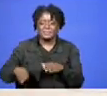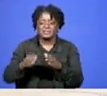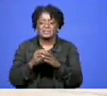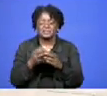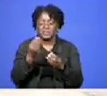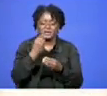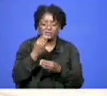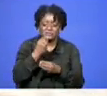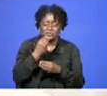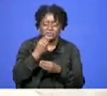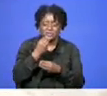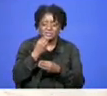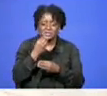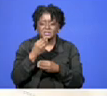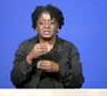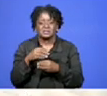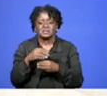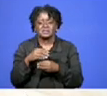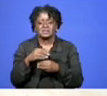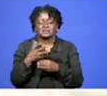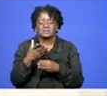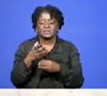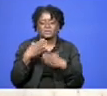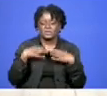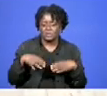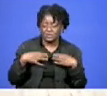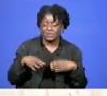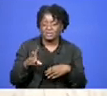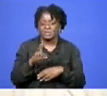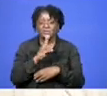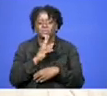food supplies, like I said, clothing, water,